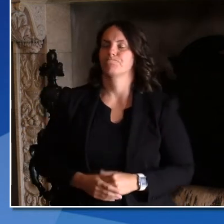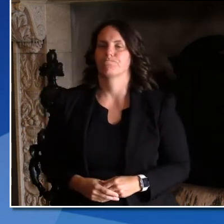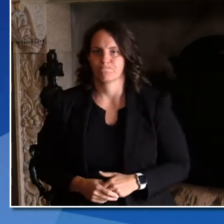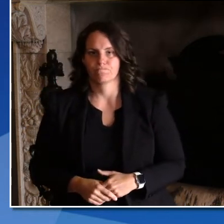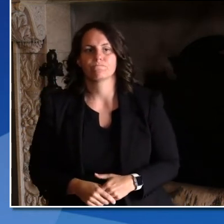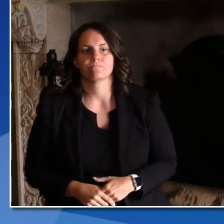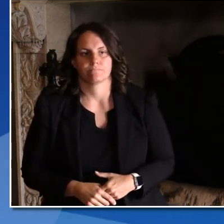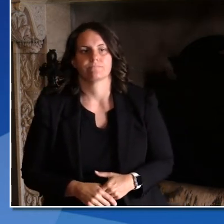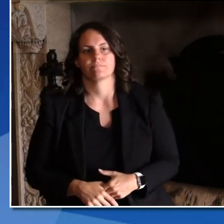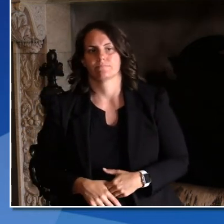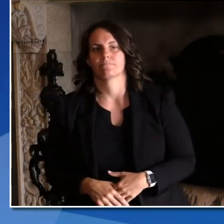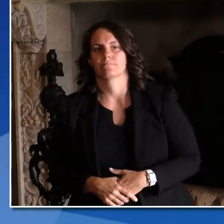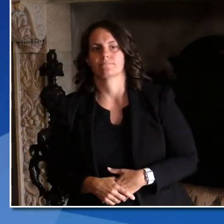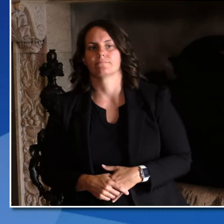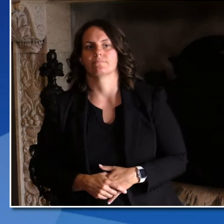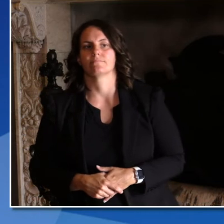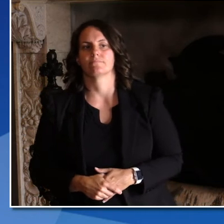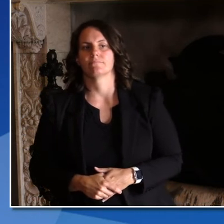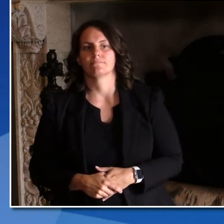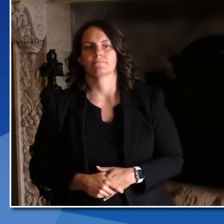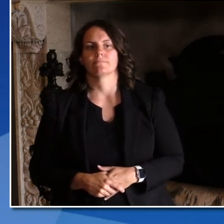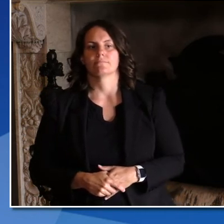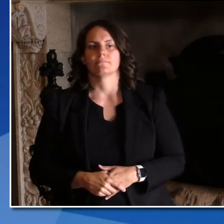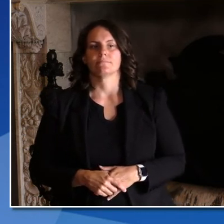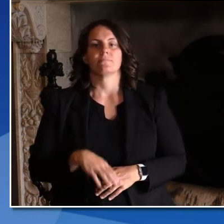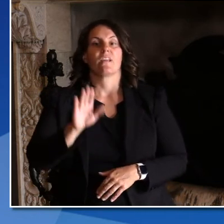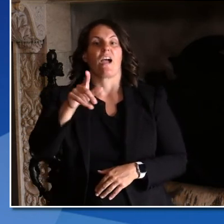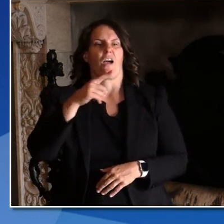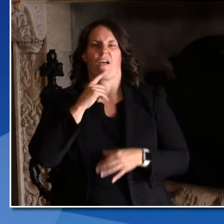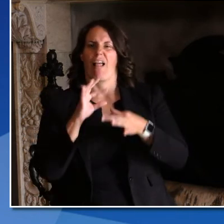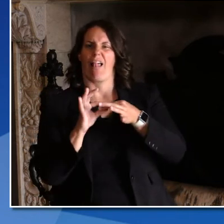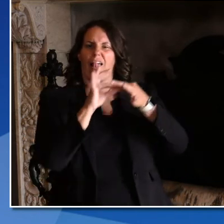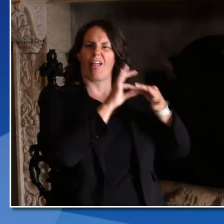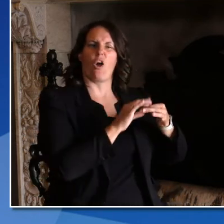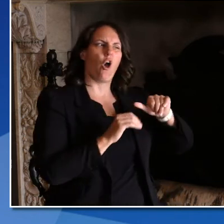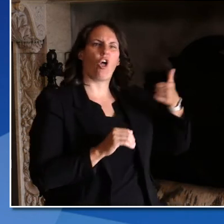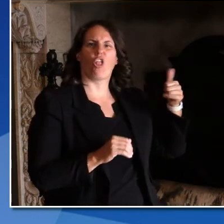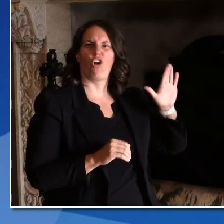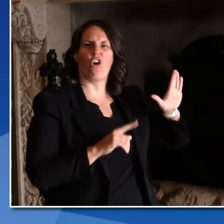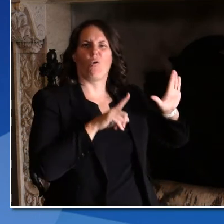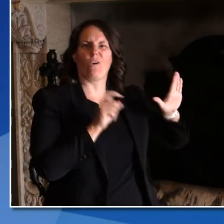Okay, great. This is sort of a follow-up question to the mask question from previously, but